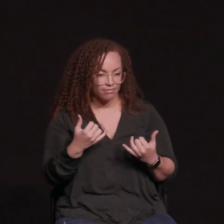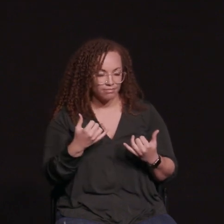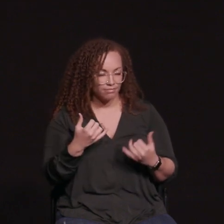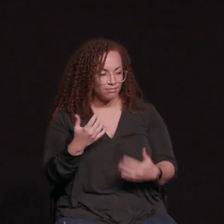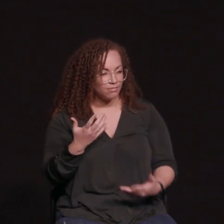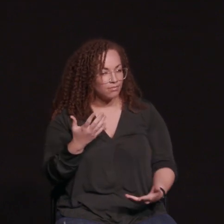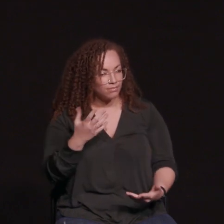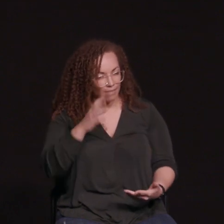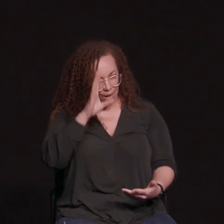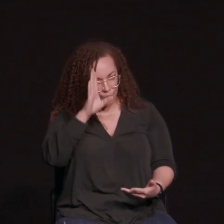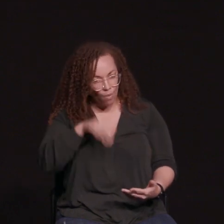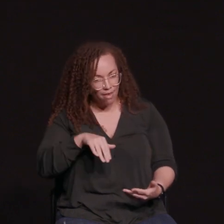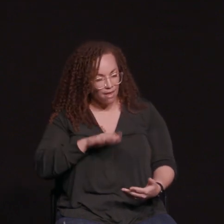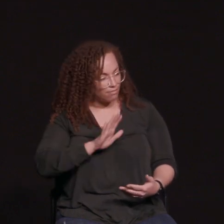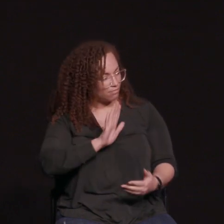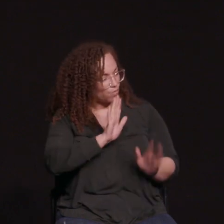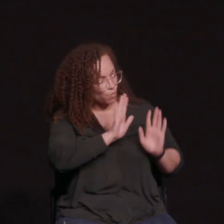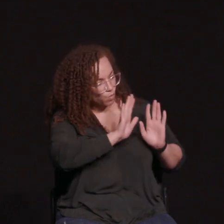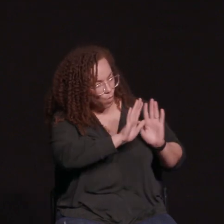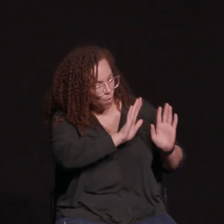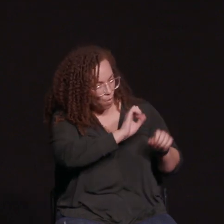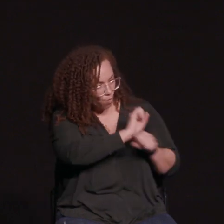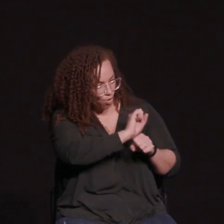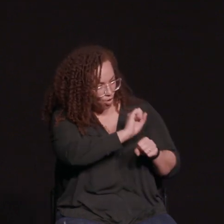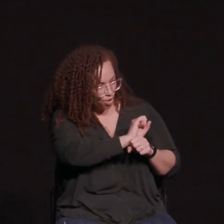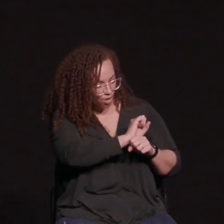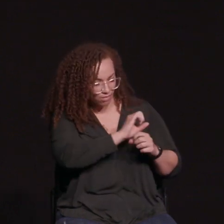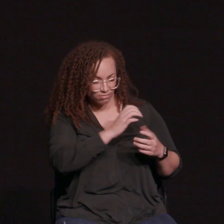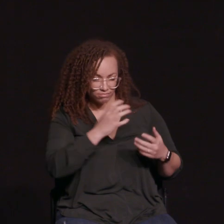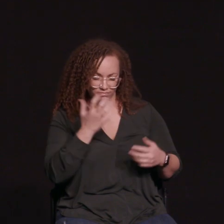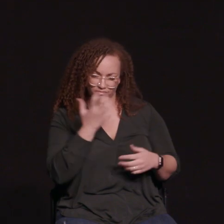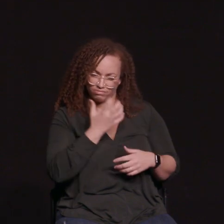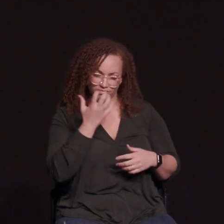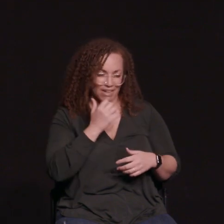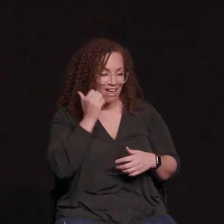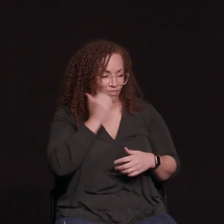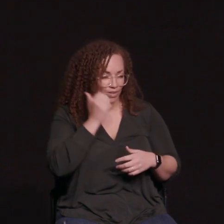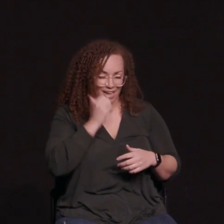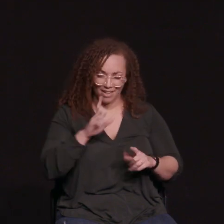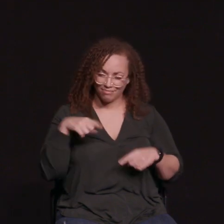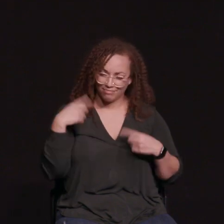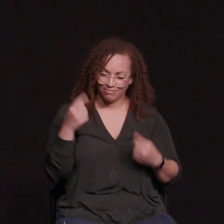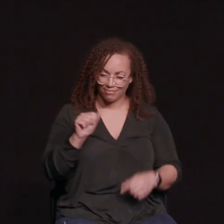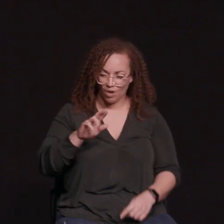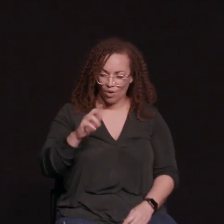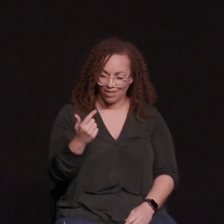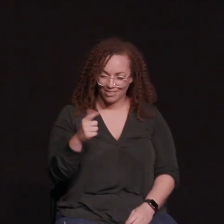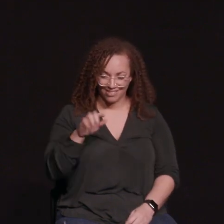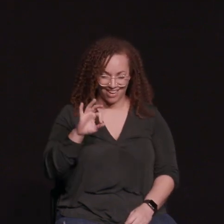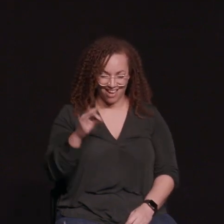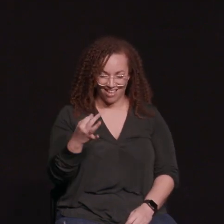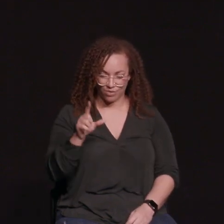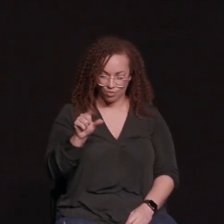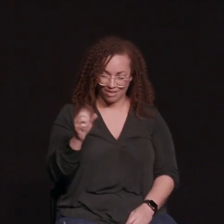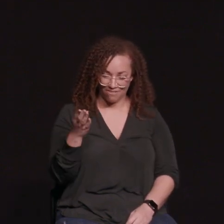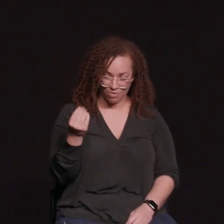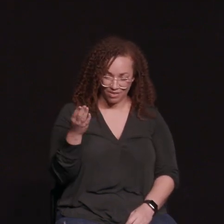I know that the work y'all do is work that y'all have done every day since August 9th,